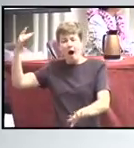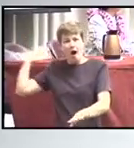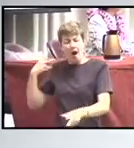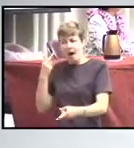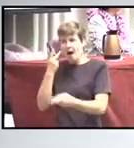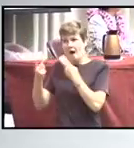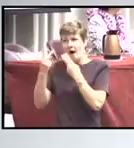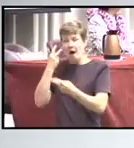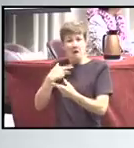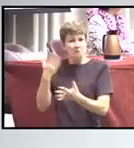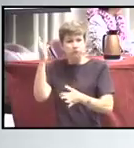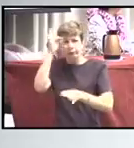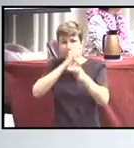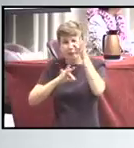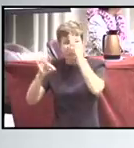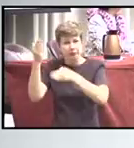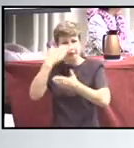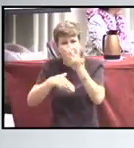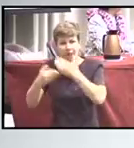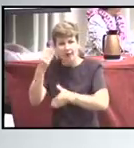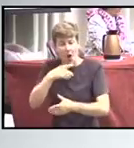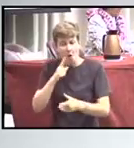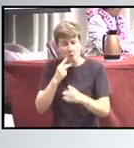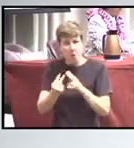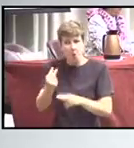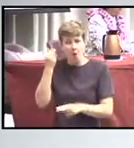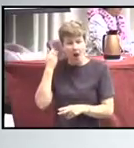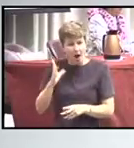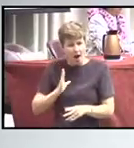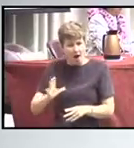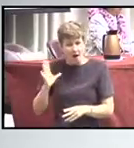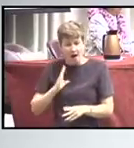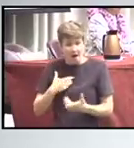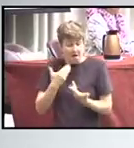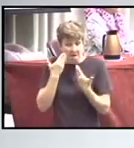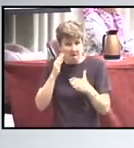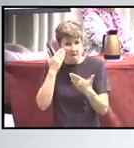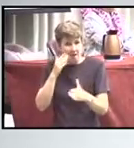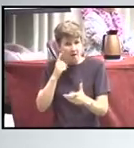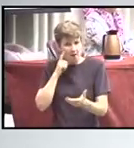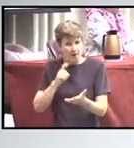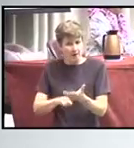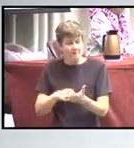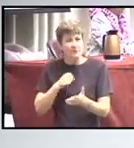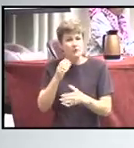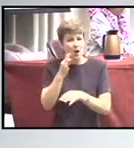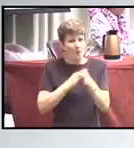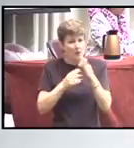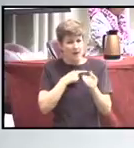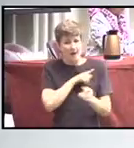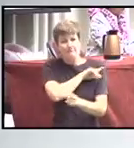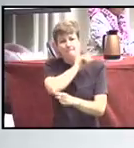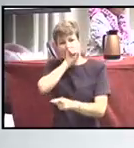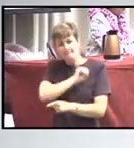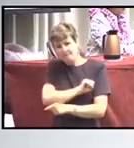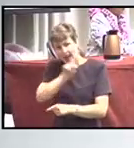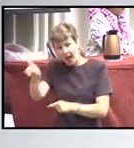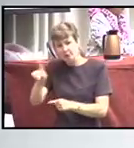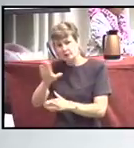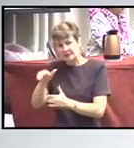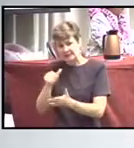clients, what kind of situations have we had been working with all along? So I went back to the center, and it was